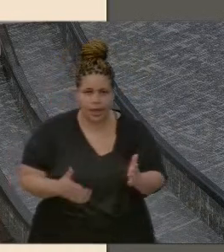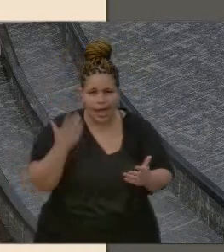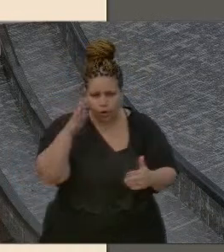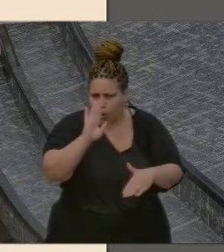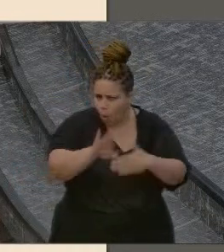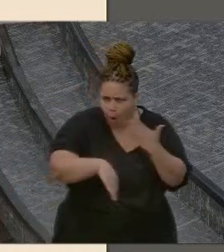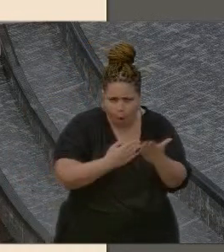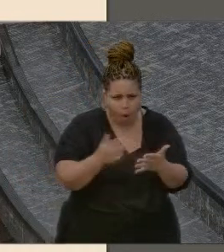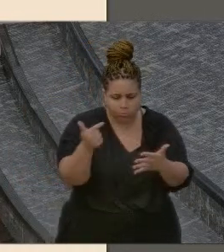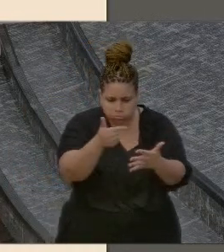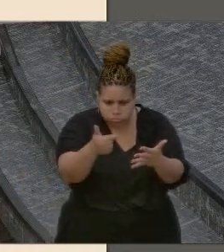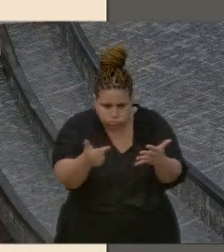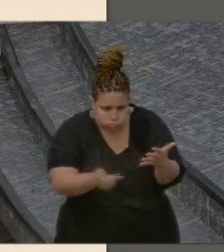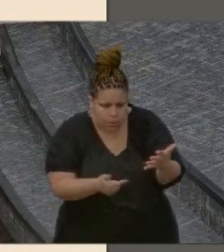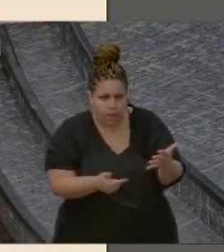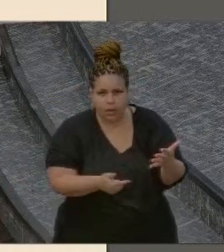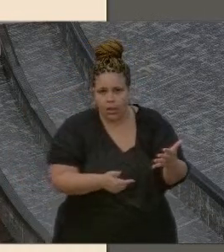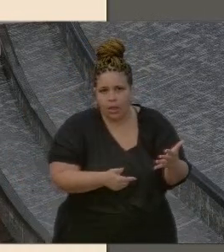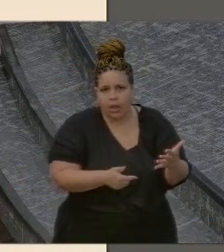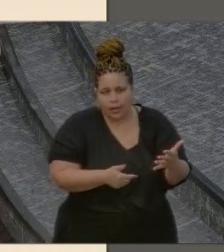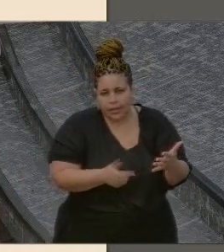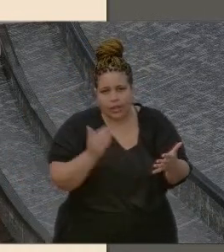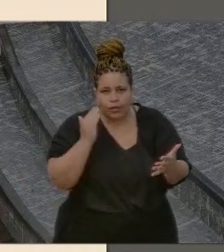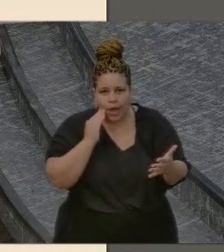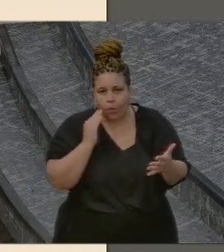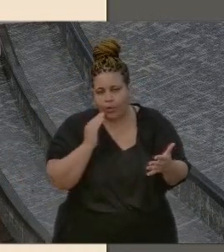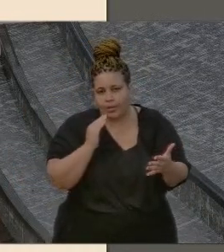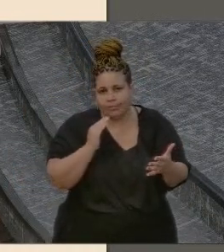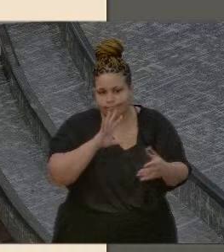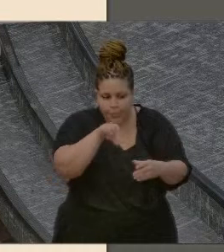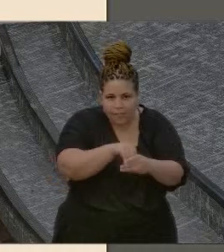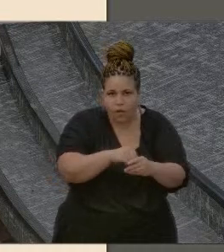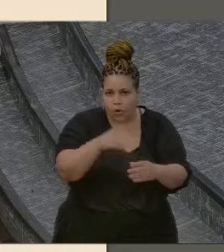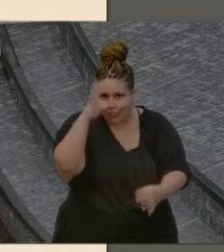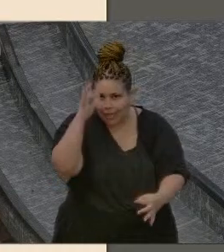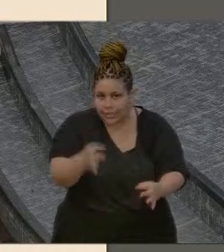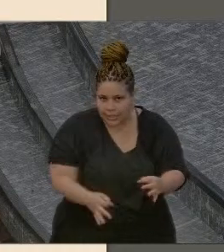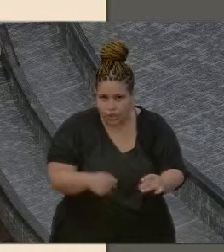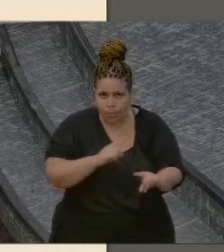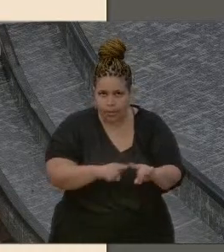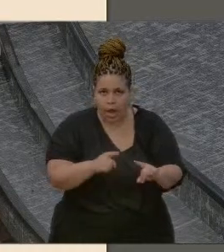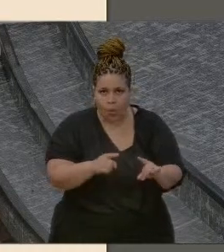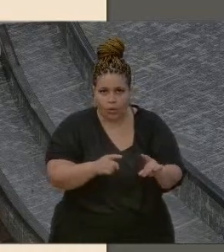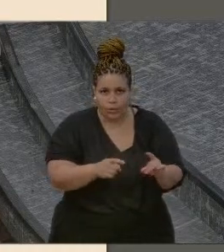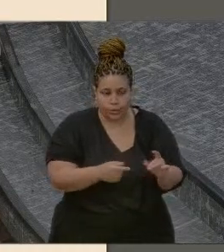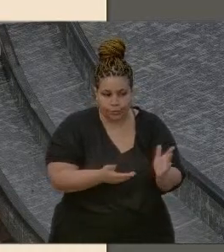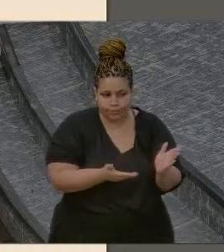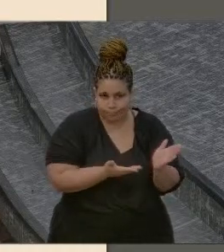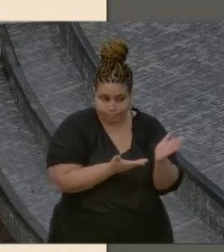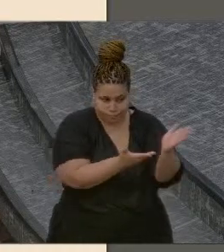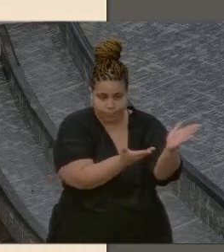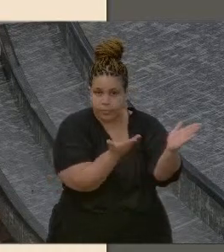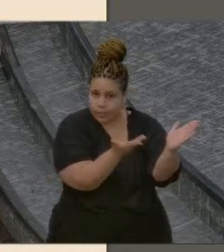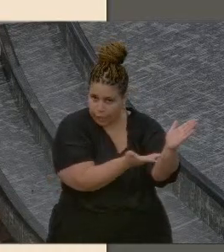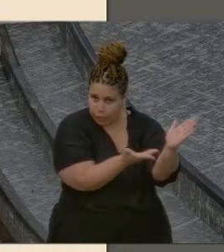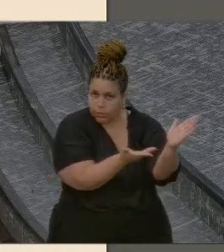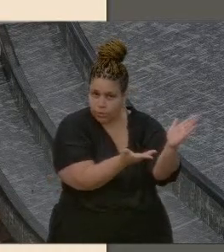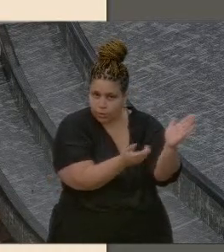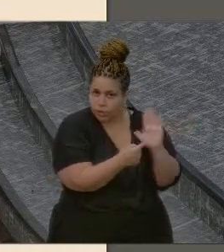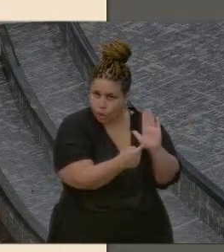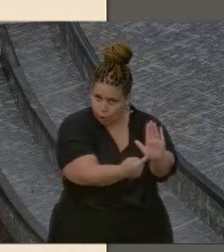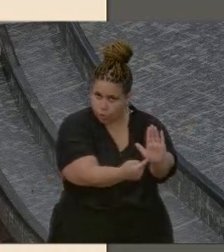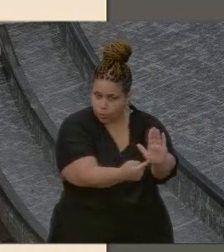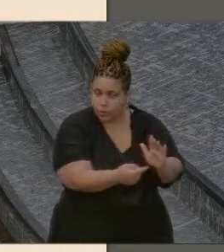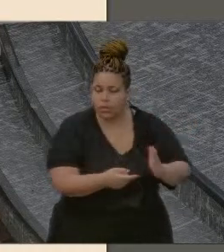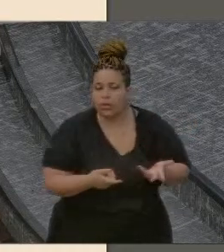will go into such a decision, but it's definitely something that I want to put before you, as I've heard it from several school leaders, that we